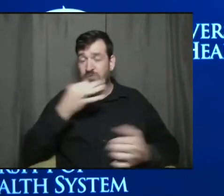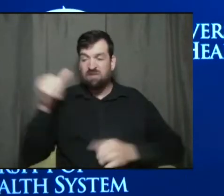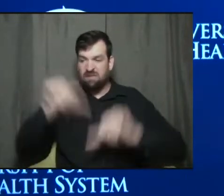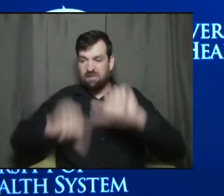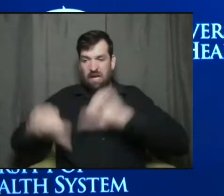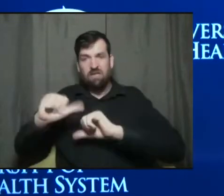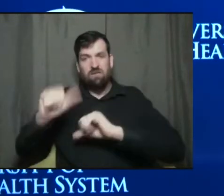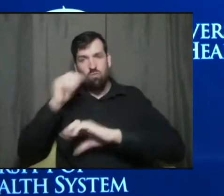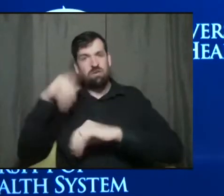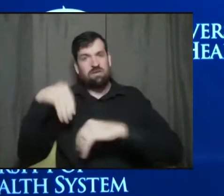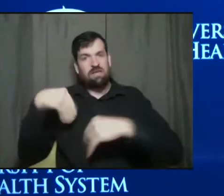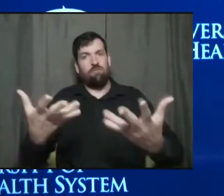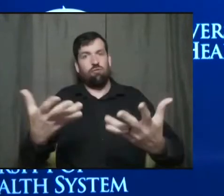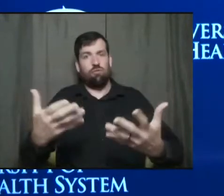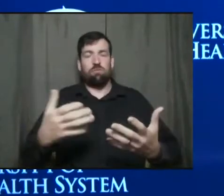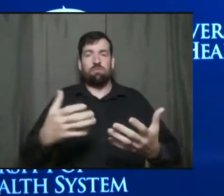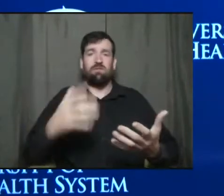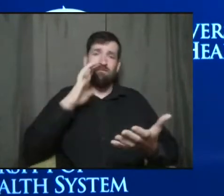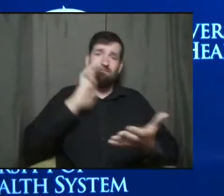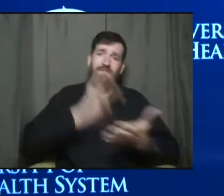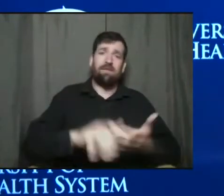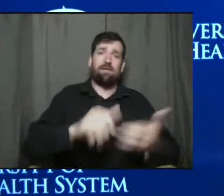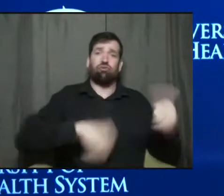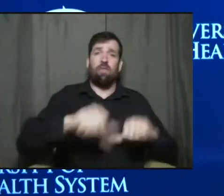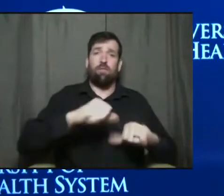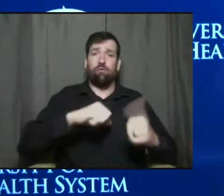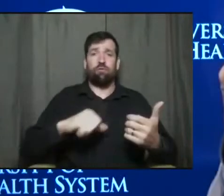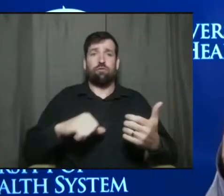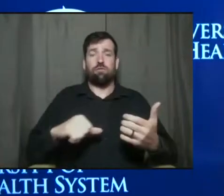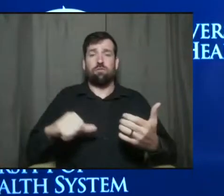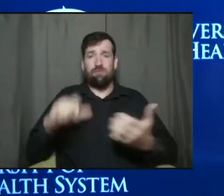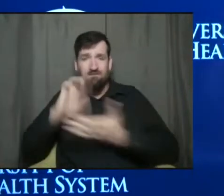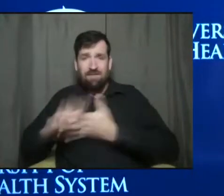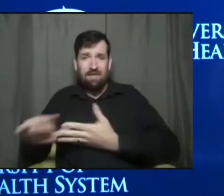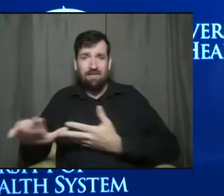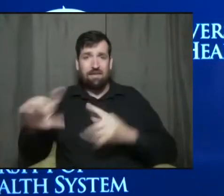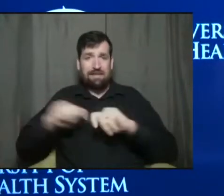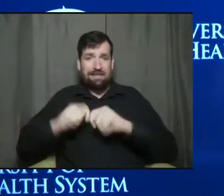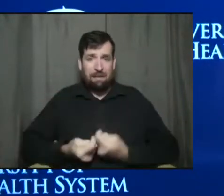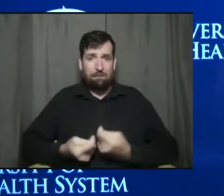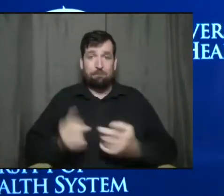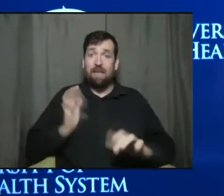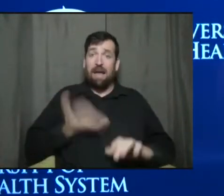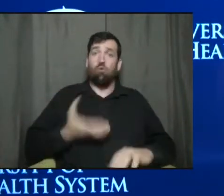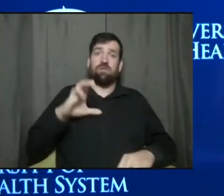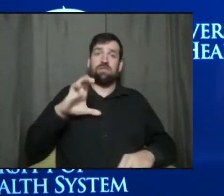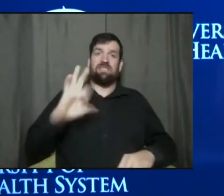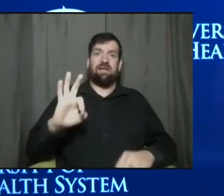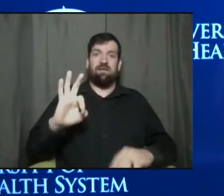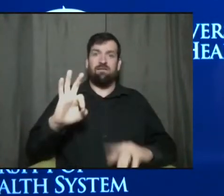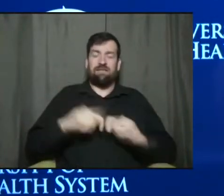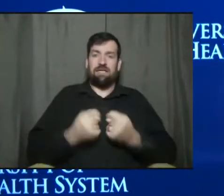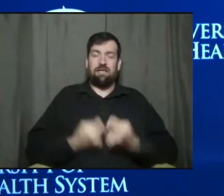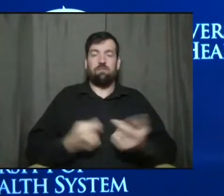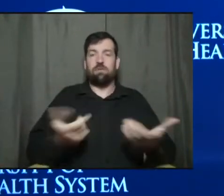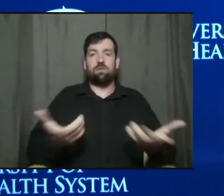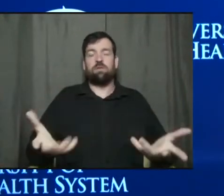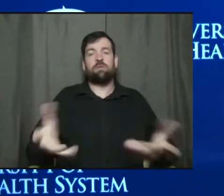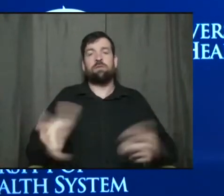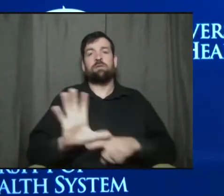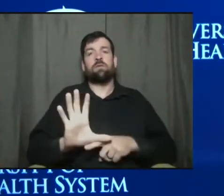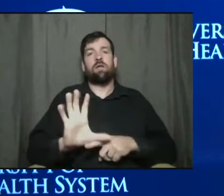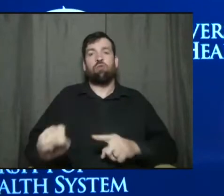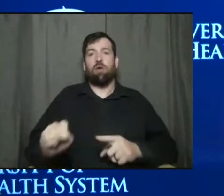And then the faith in each other, the faith in the team. I mean, our CF team is so remarkable, and our patients are